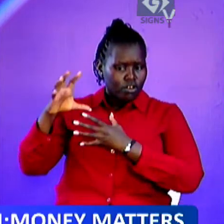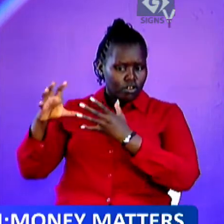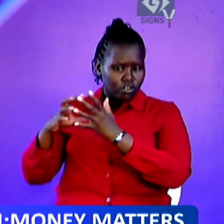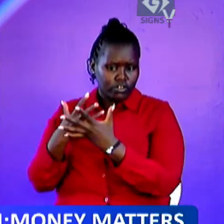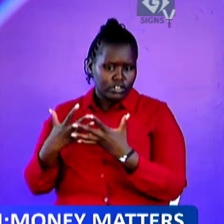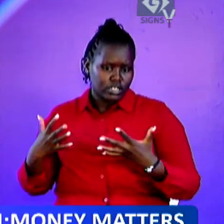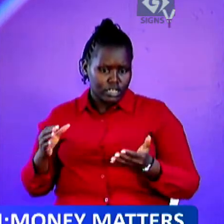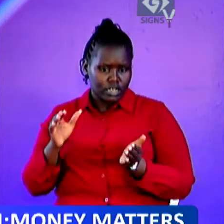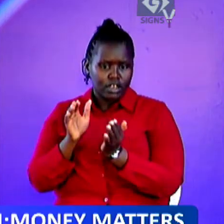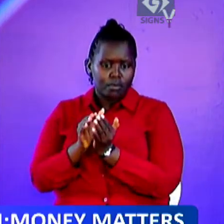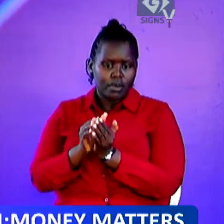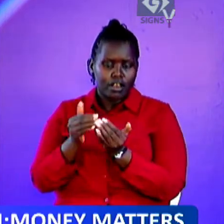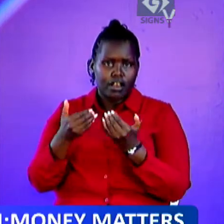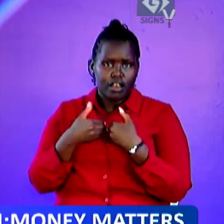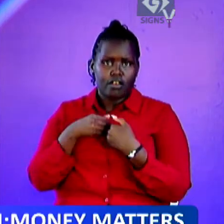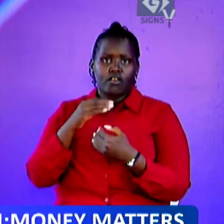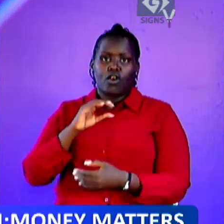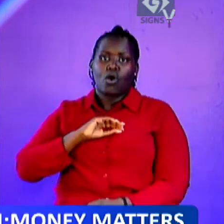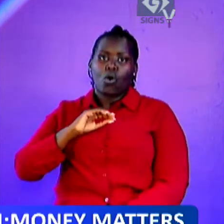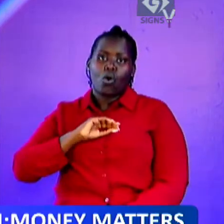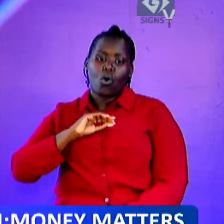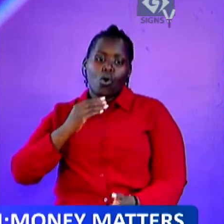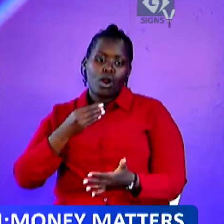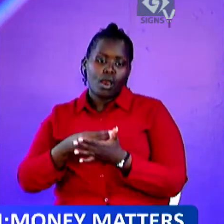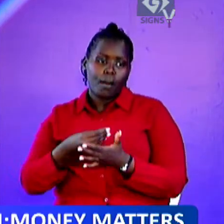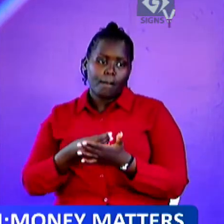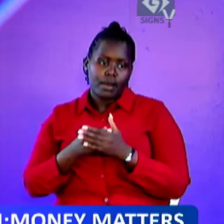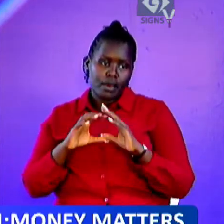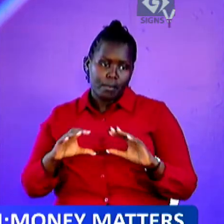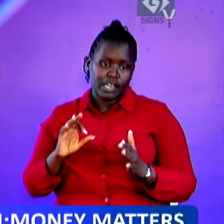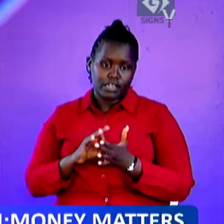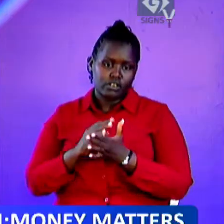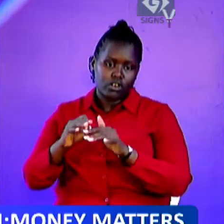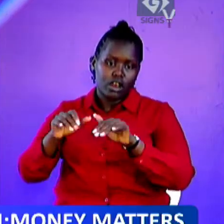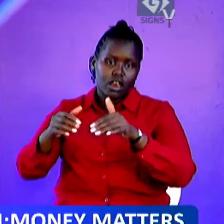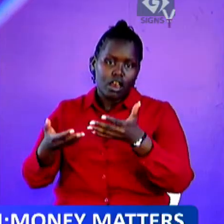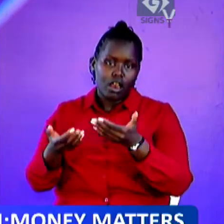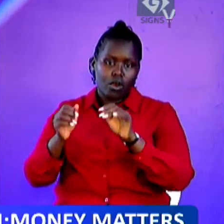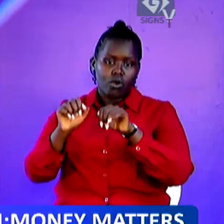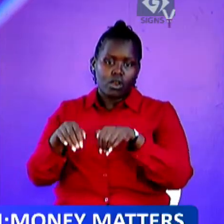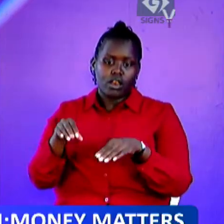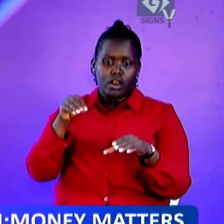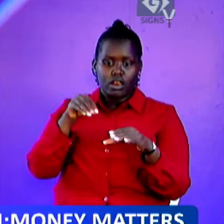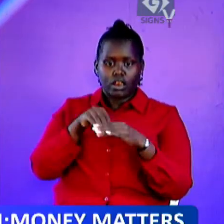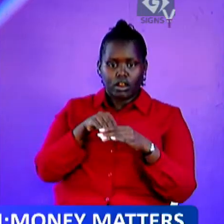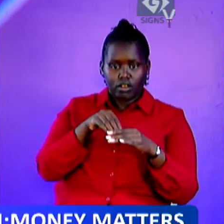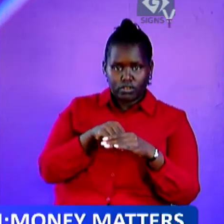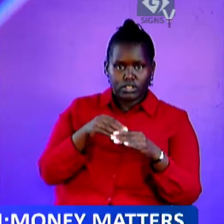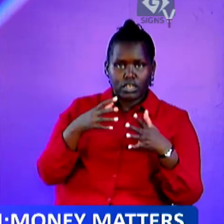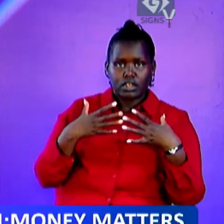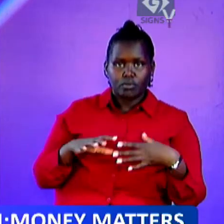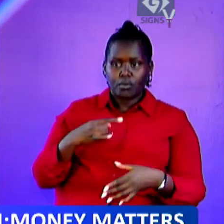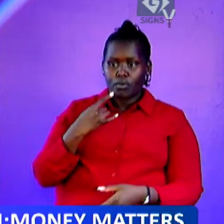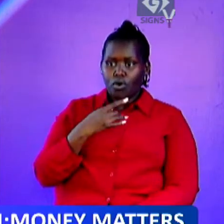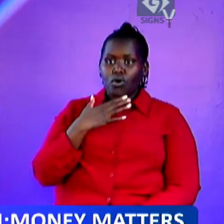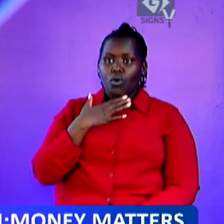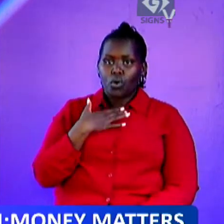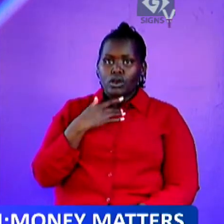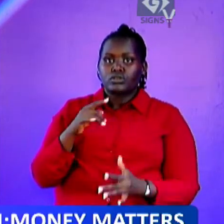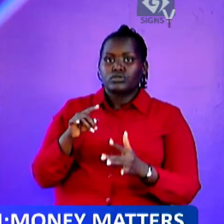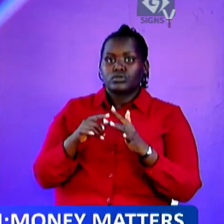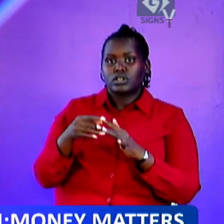also has its own money market fund. How can investors and people who are wanting to start into